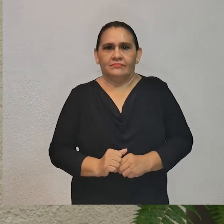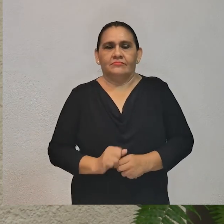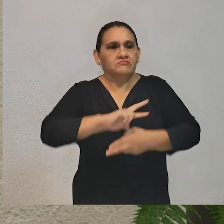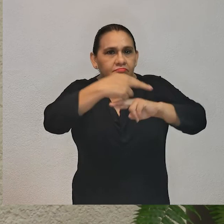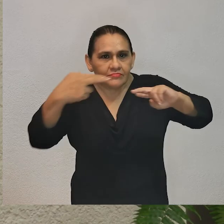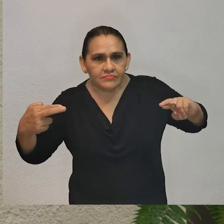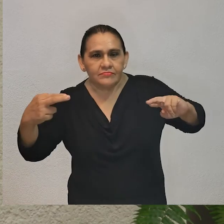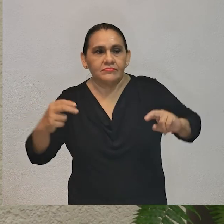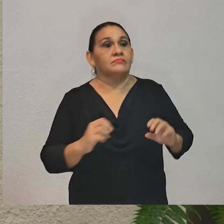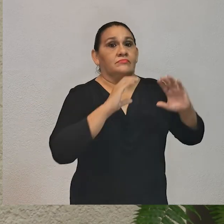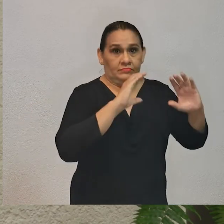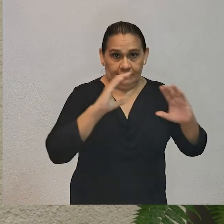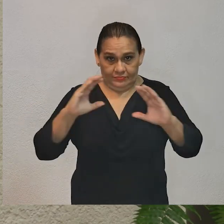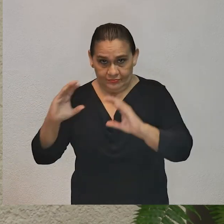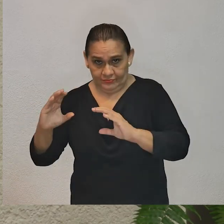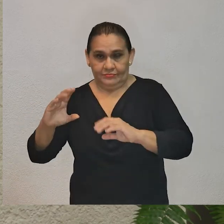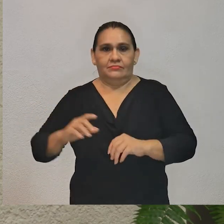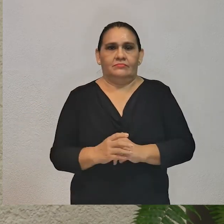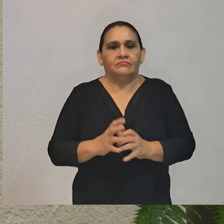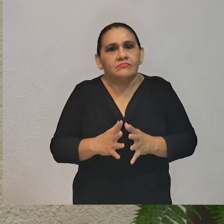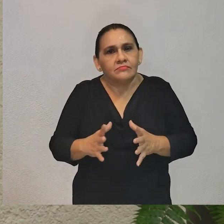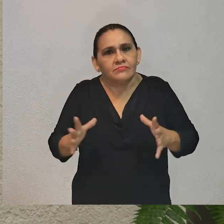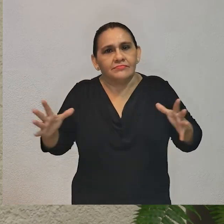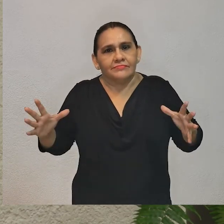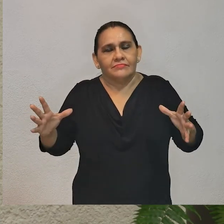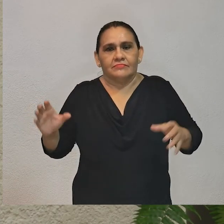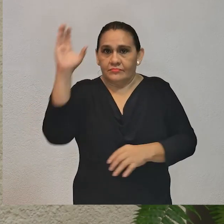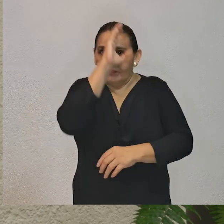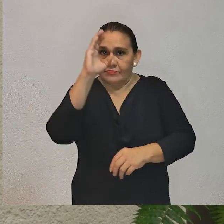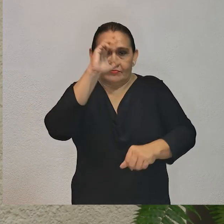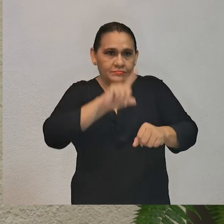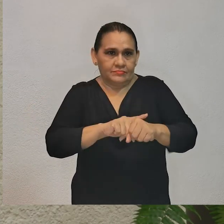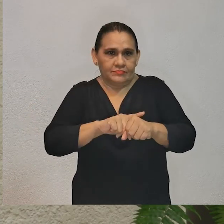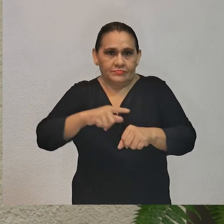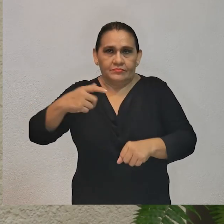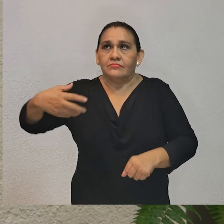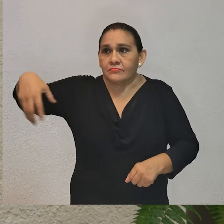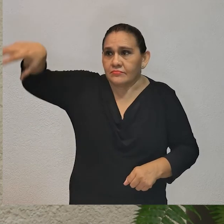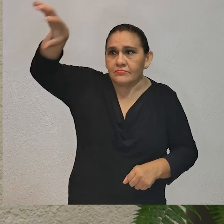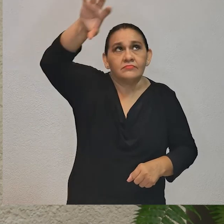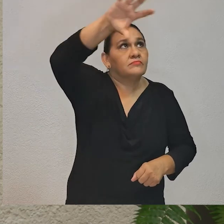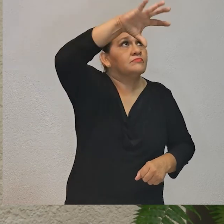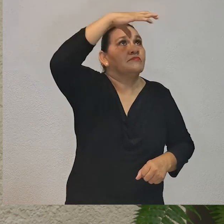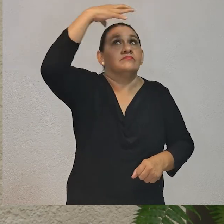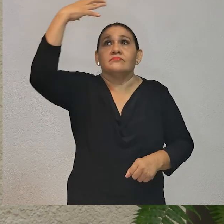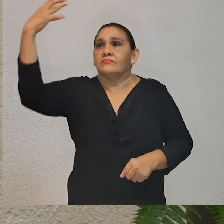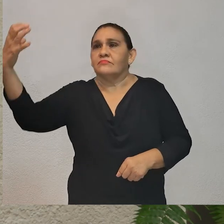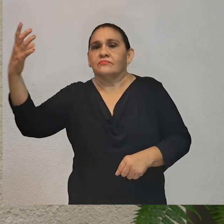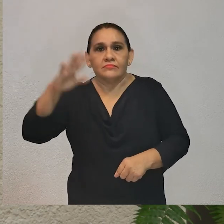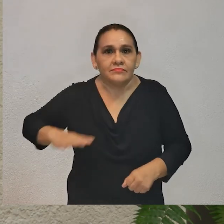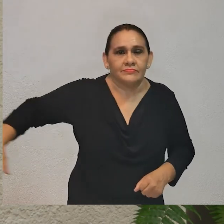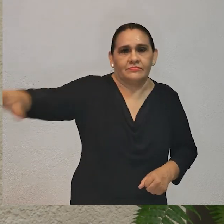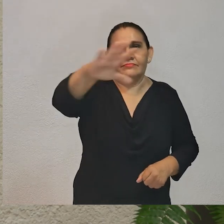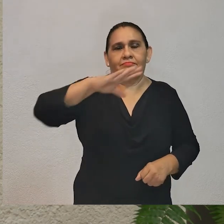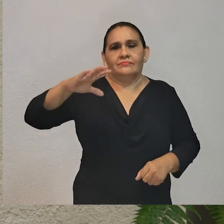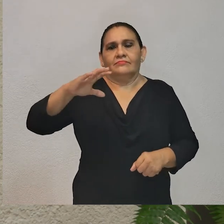u nuujb'aalilil uch'iibalo'ob. B'ix máa usáatal meyaatsil, kuxtal yéetel tuláakal le ba'aloo k'aanan ti'al ukajooltal